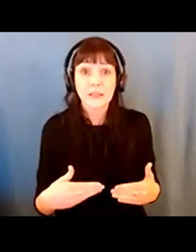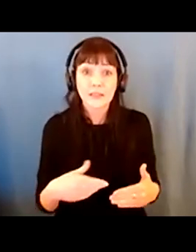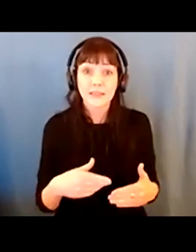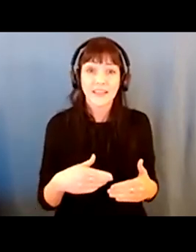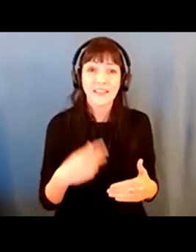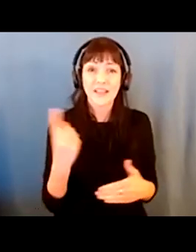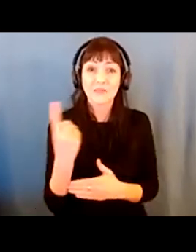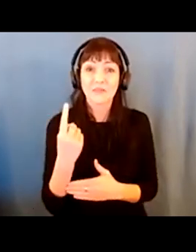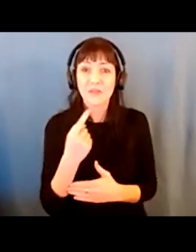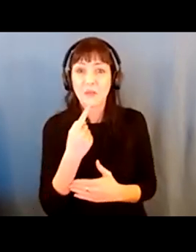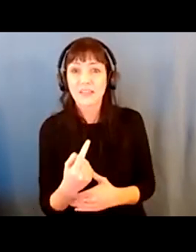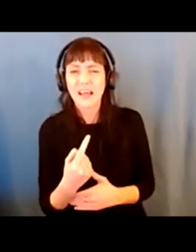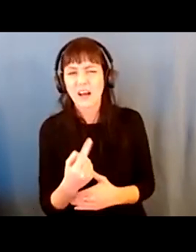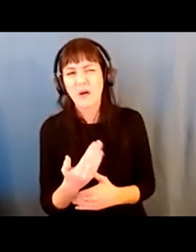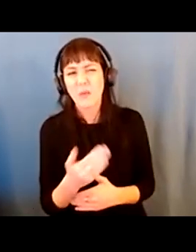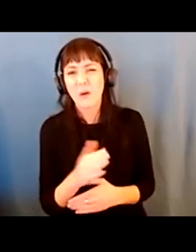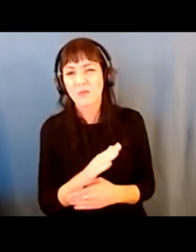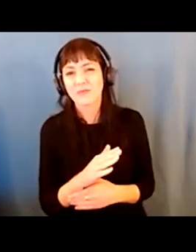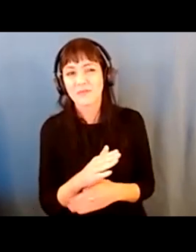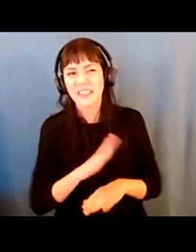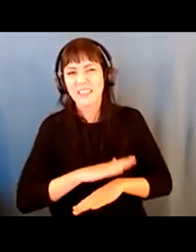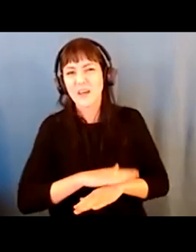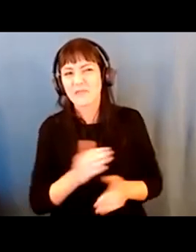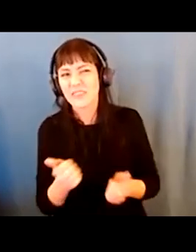time to go home. So